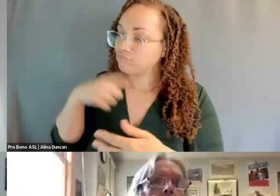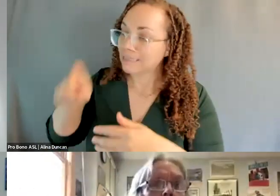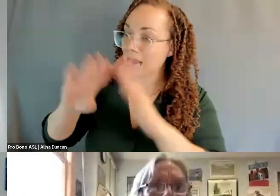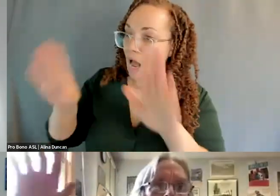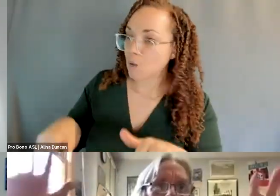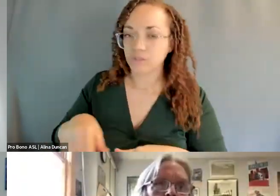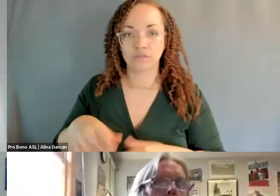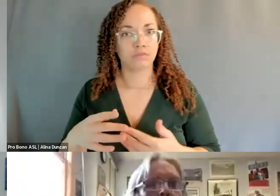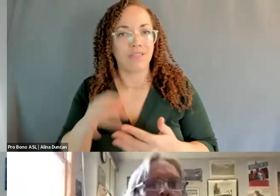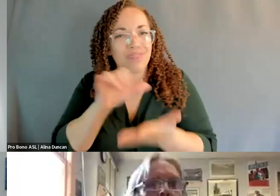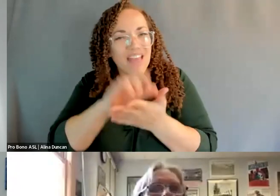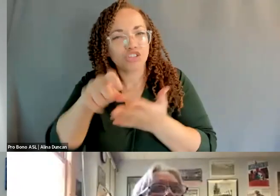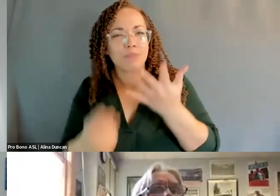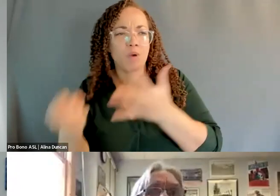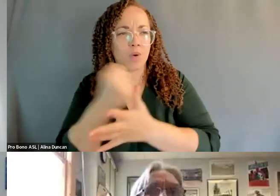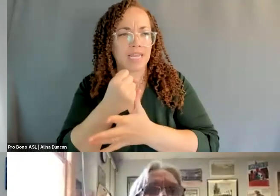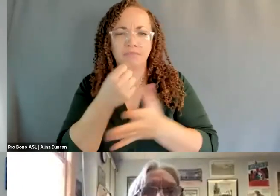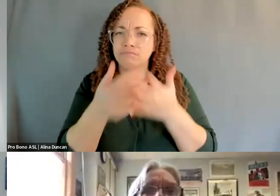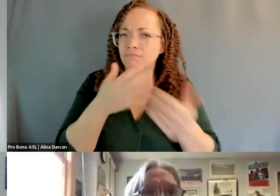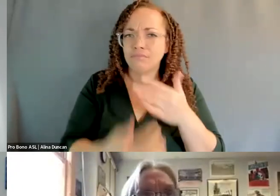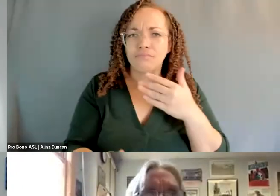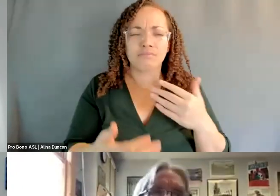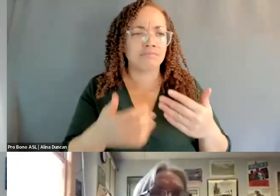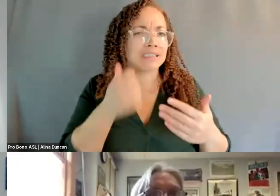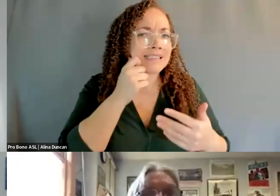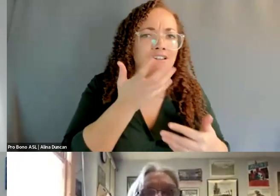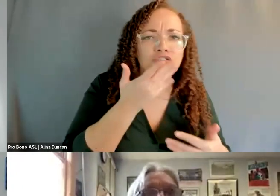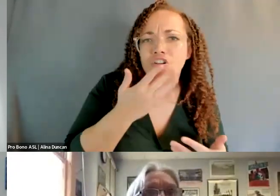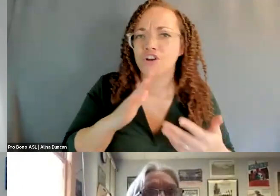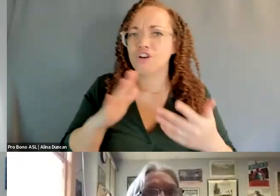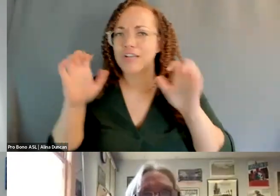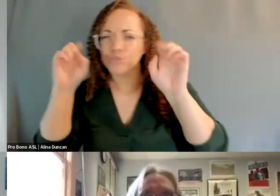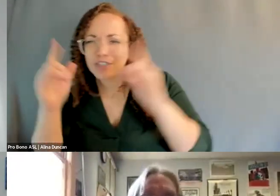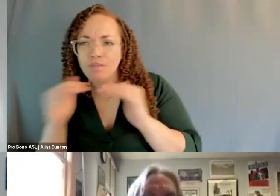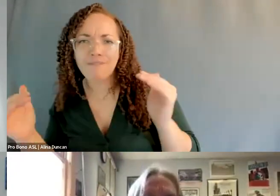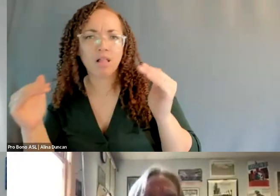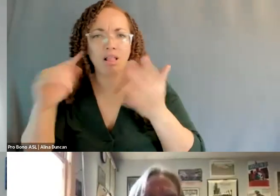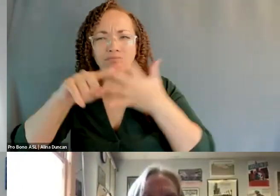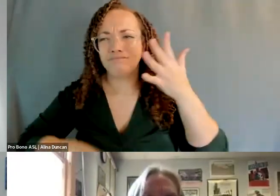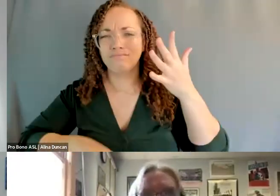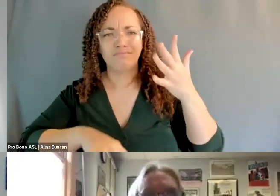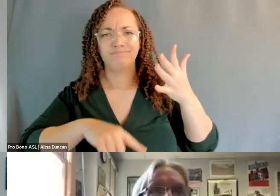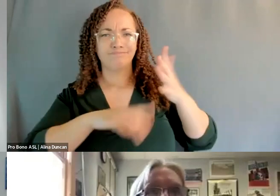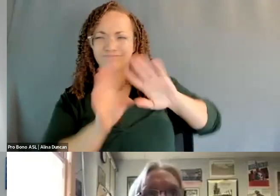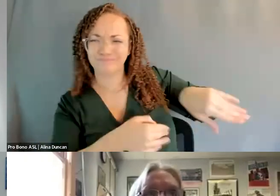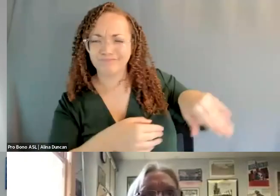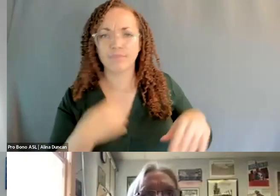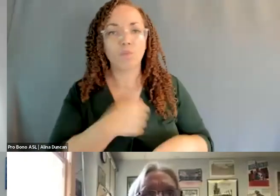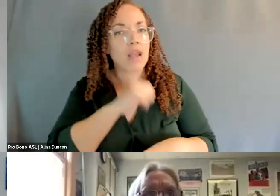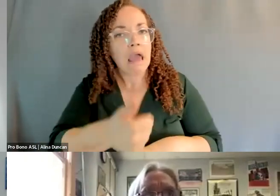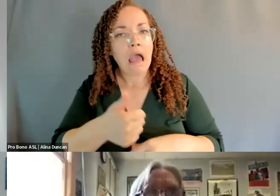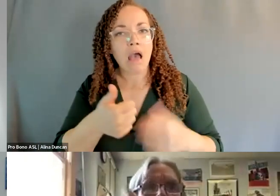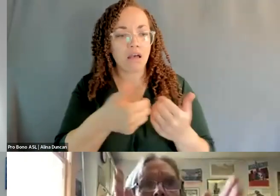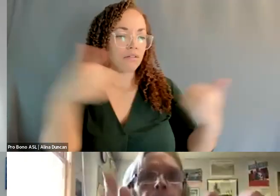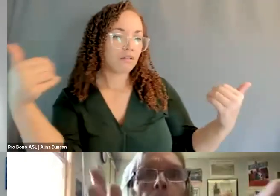color, your disability, whatever, your education level. And we're not separate subjects to